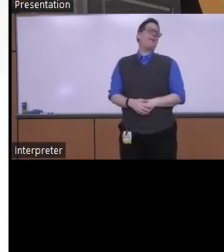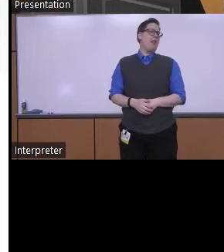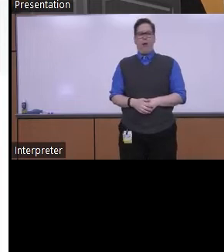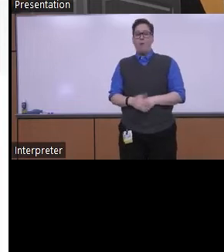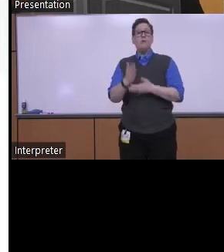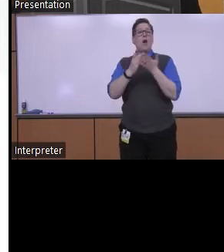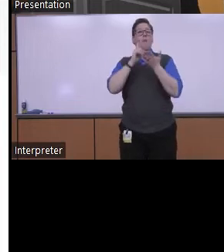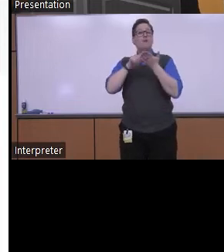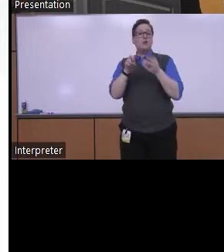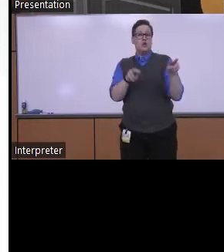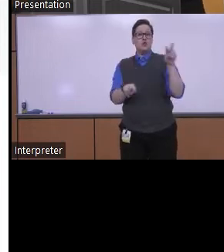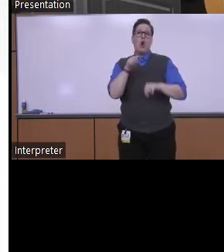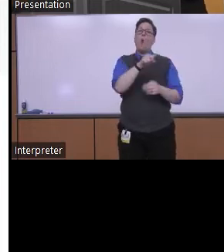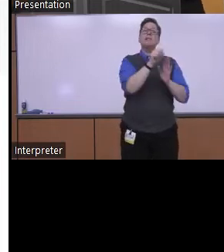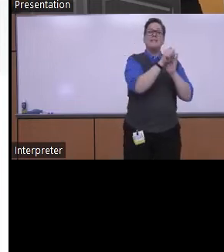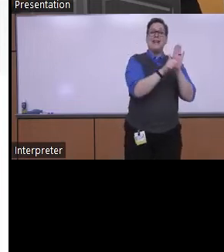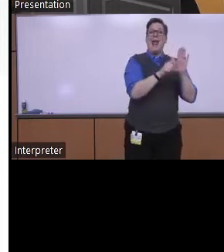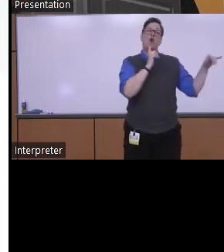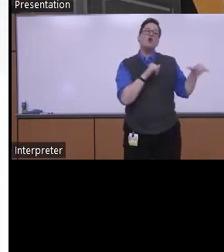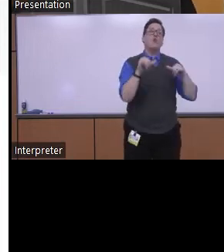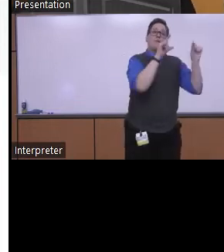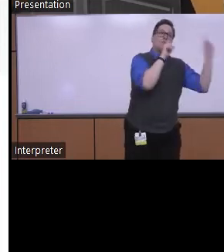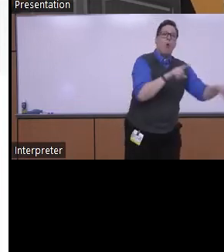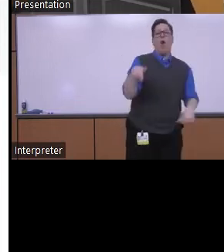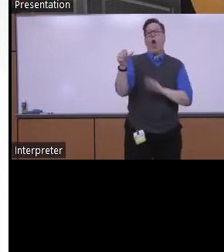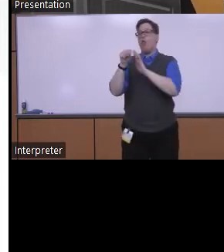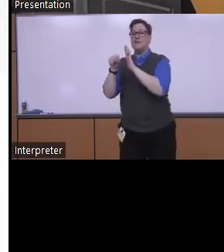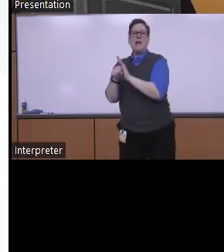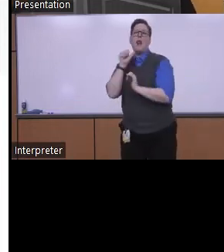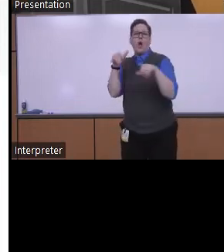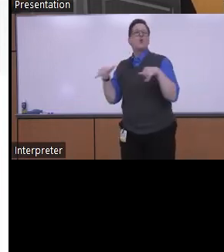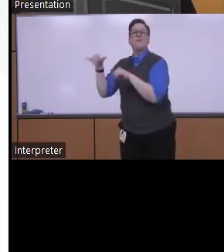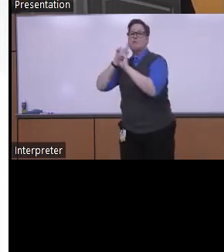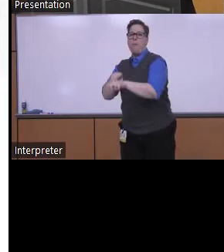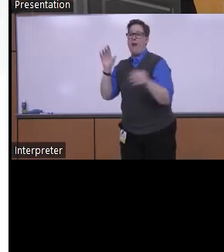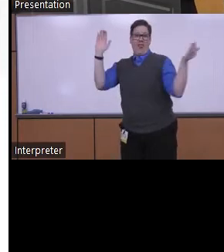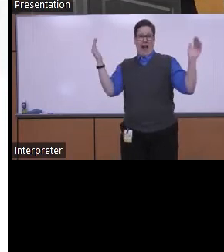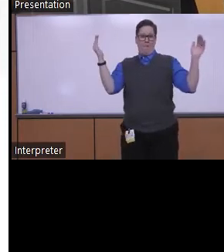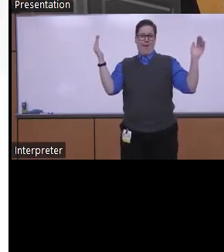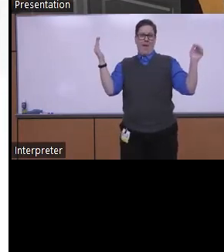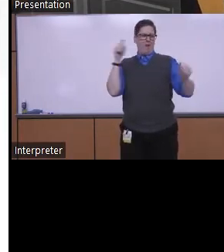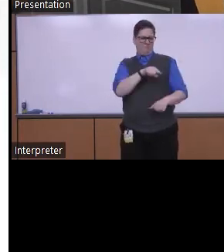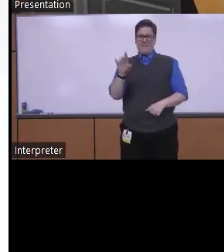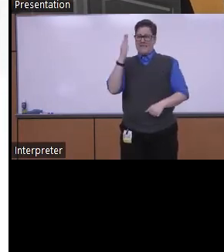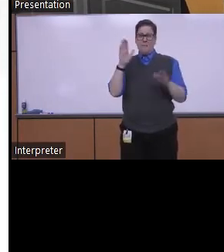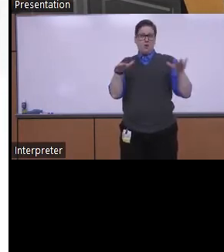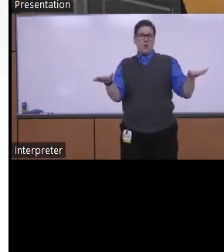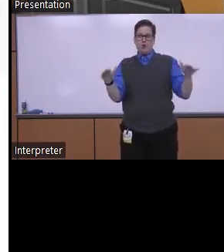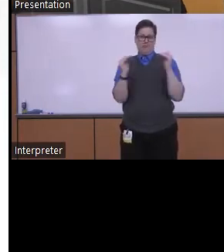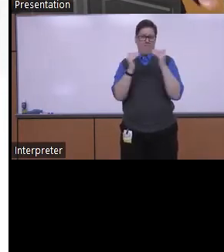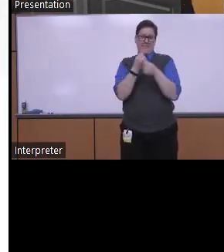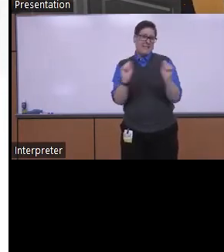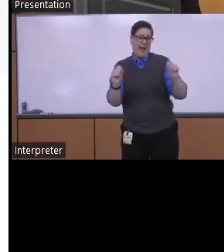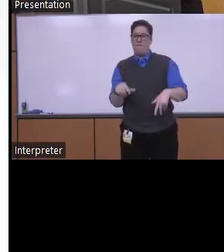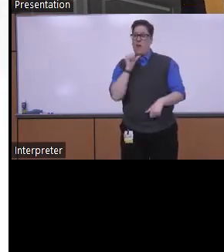compare universal reporting states versus non-universal reporting states. And it finds that kids are not safer and they don't have better outcomes in states that